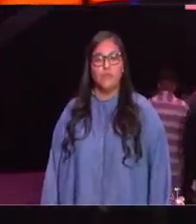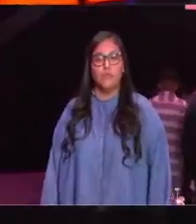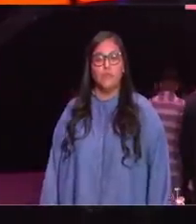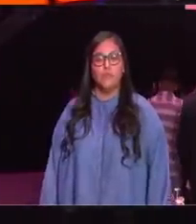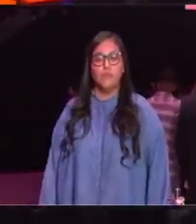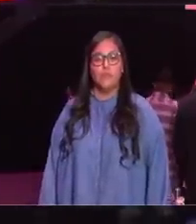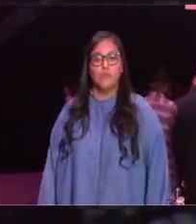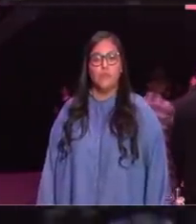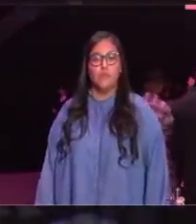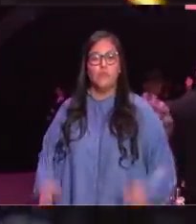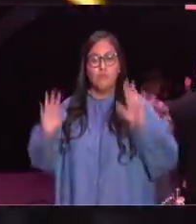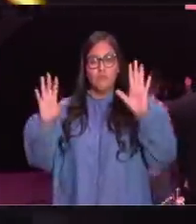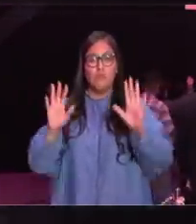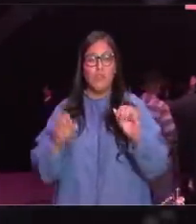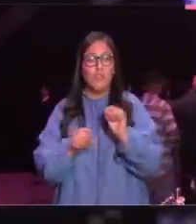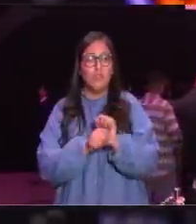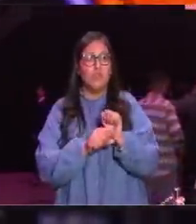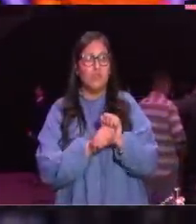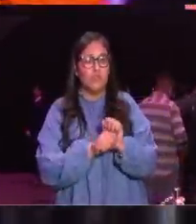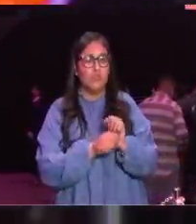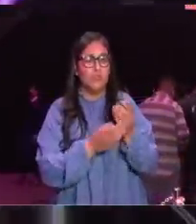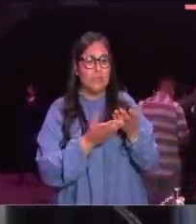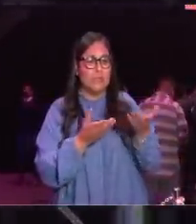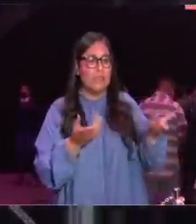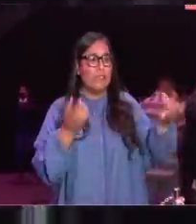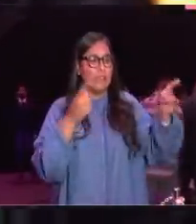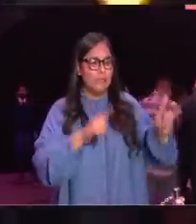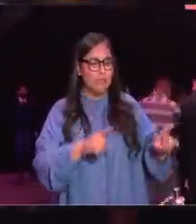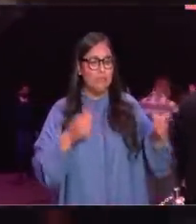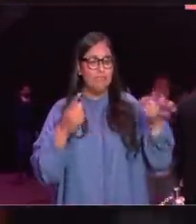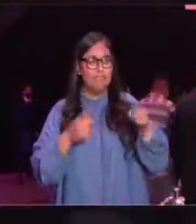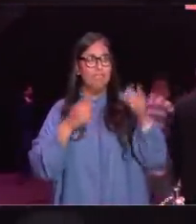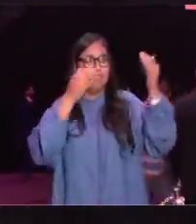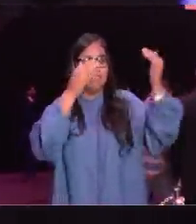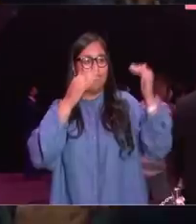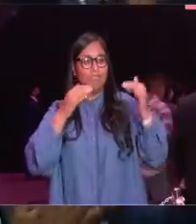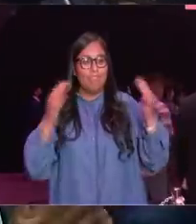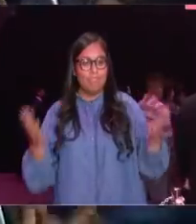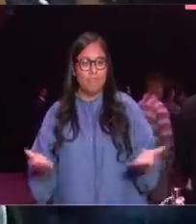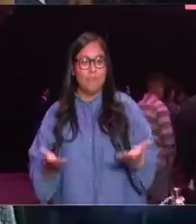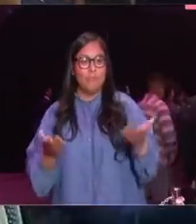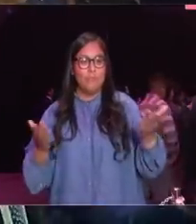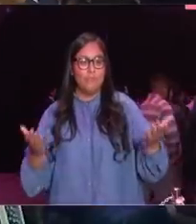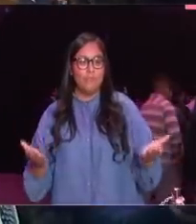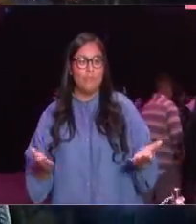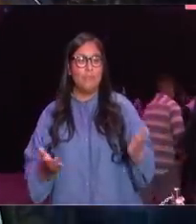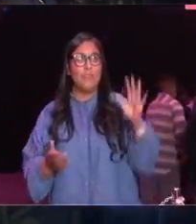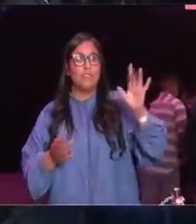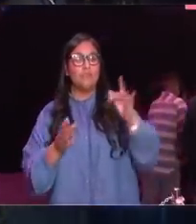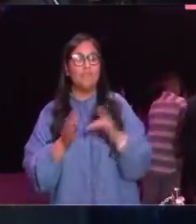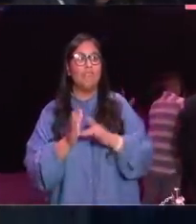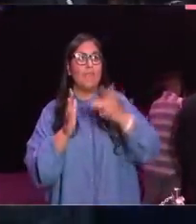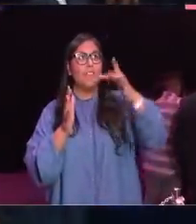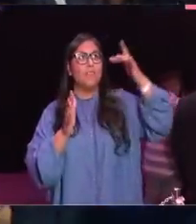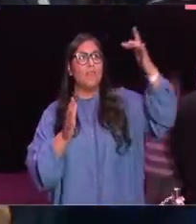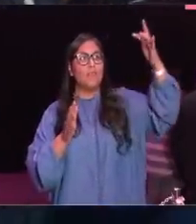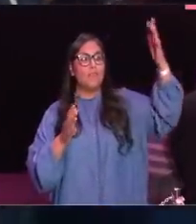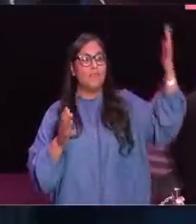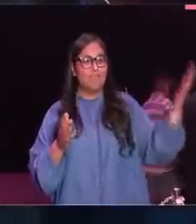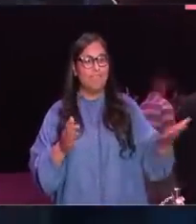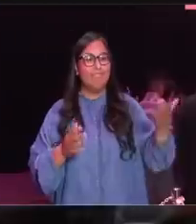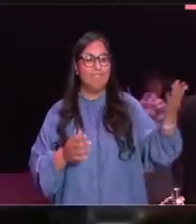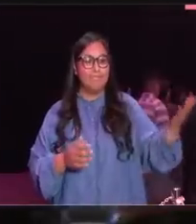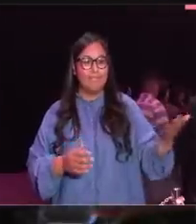Oh, the miraculous is here. Lo milagroso está aquí. The supernatural glory of God is in this place. La